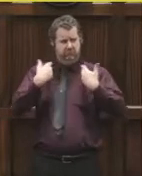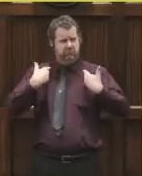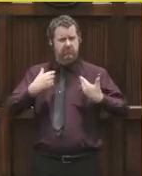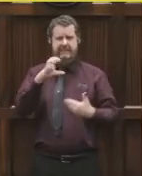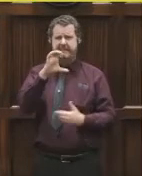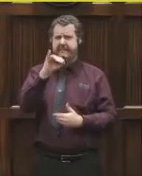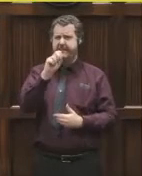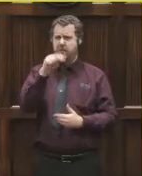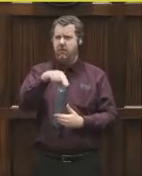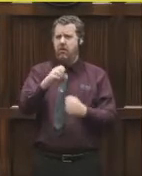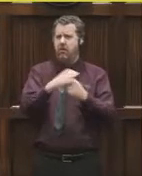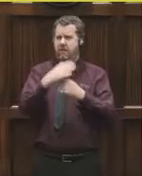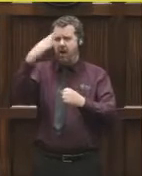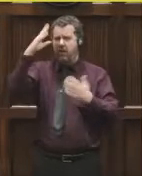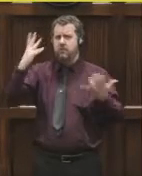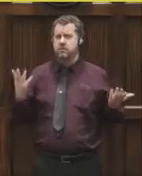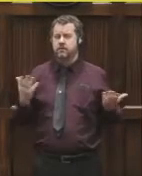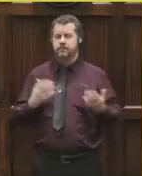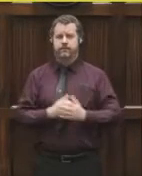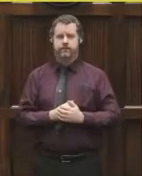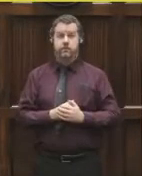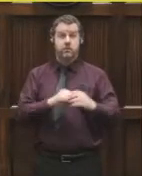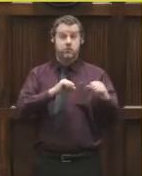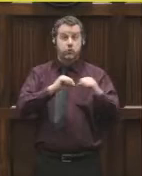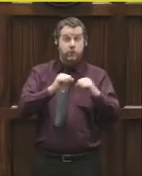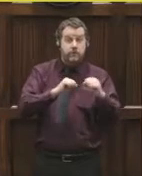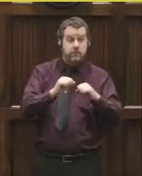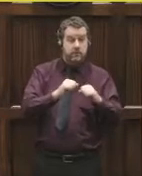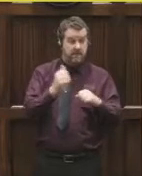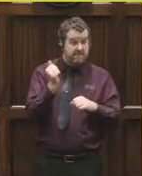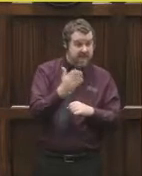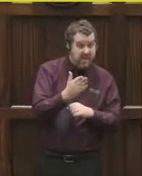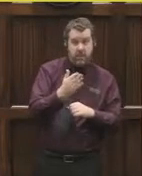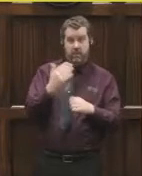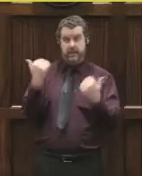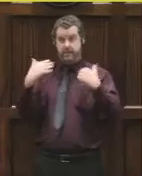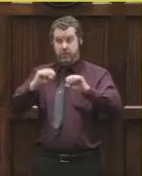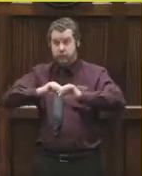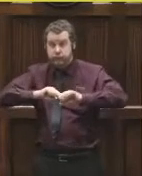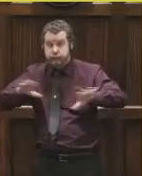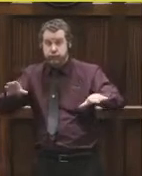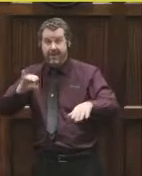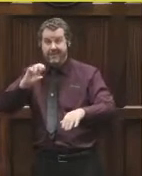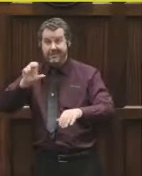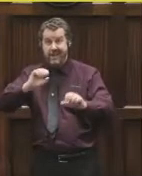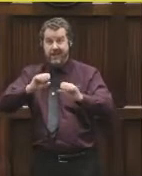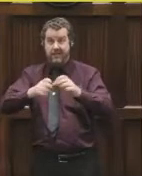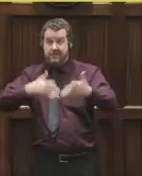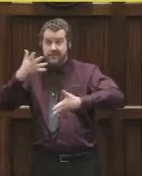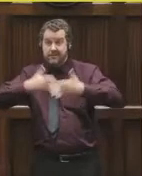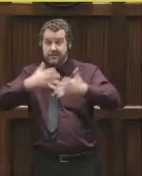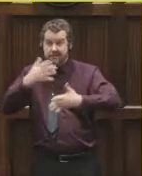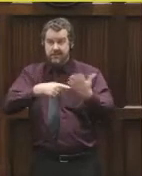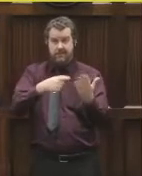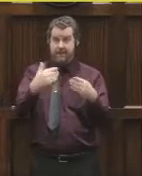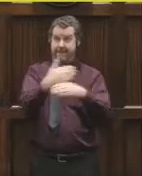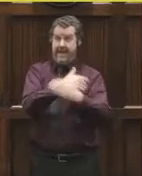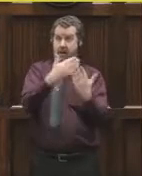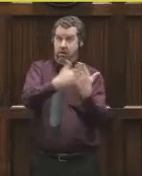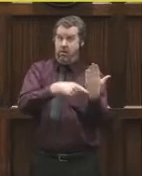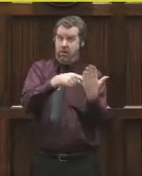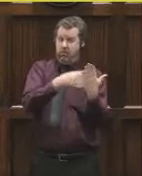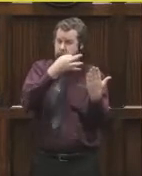country. Availability of services and information in the Irish Sign Language as guaranteed by law is the only means